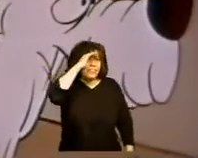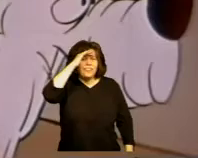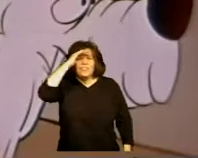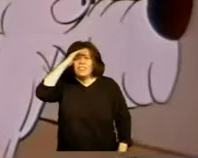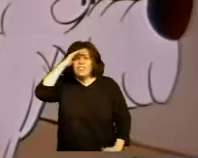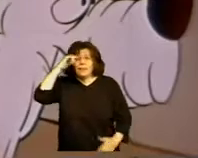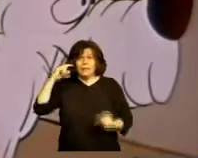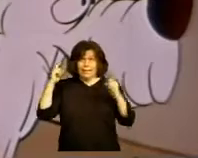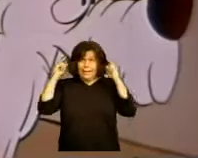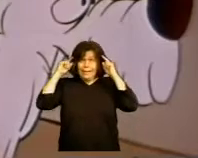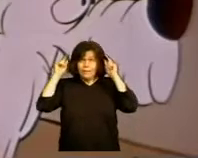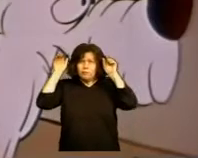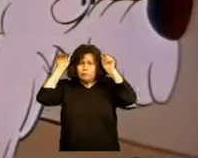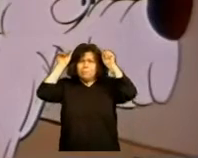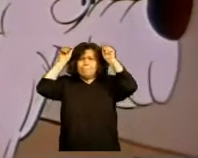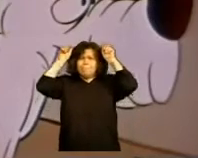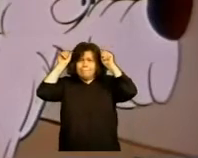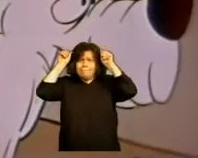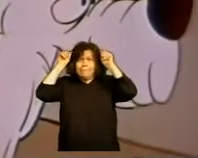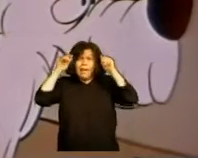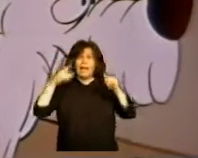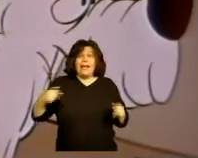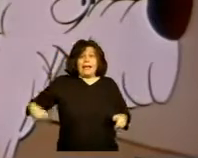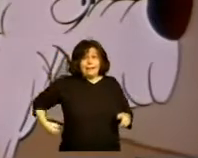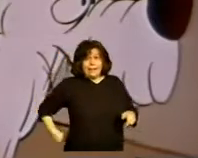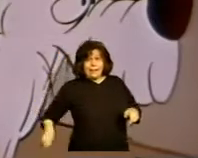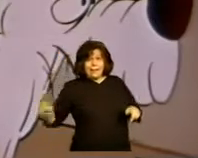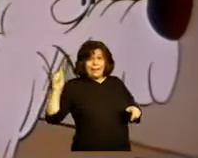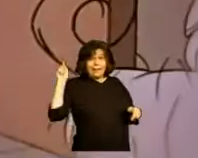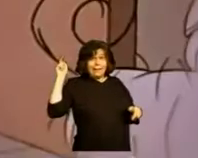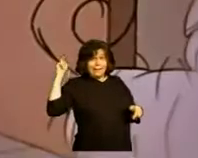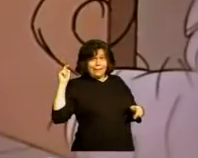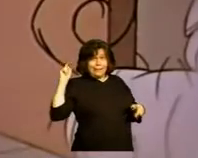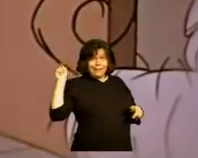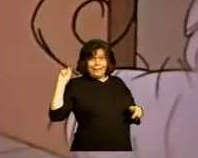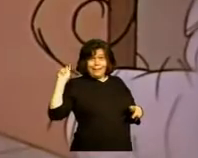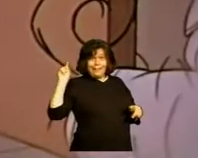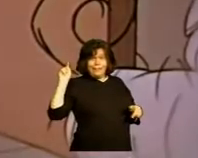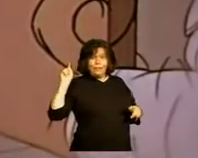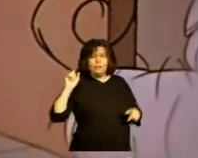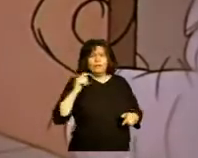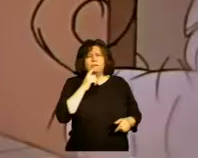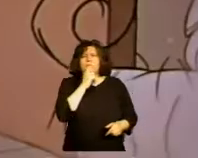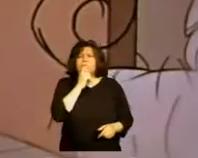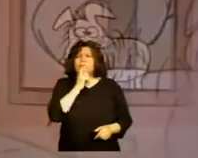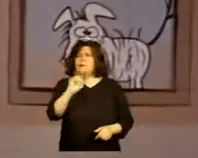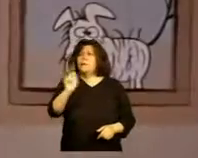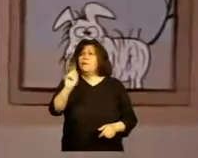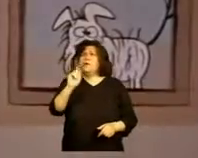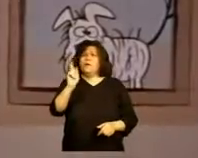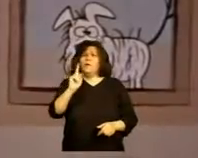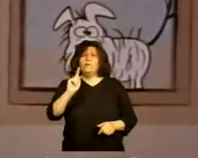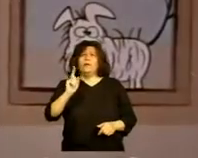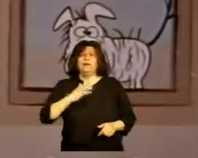he be? With his ears cut short and his tail cut